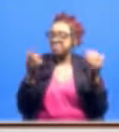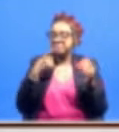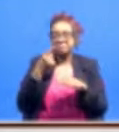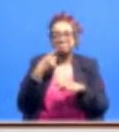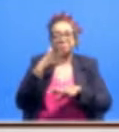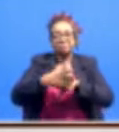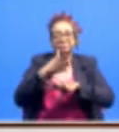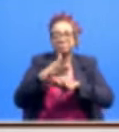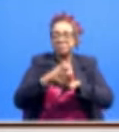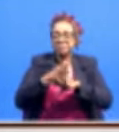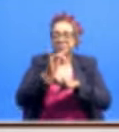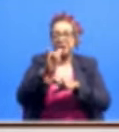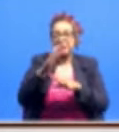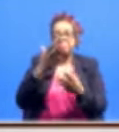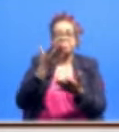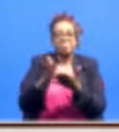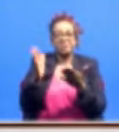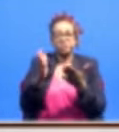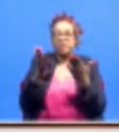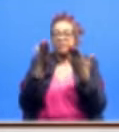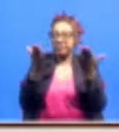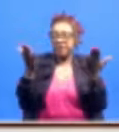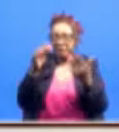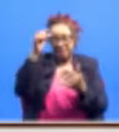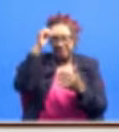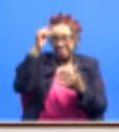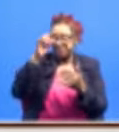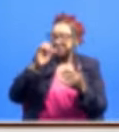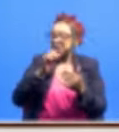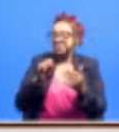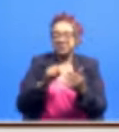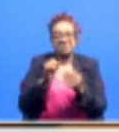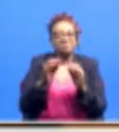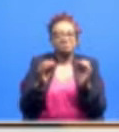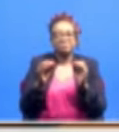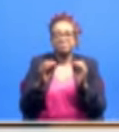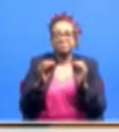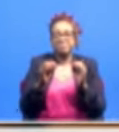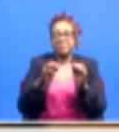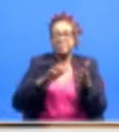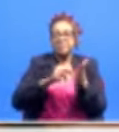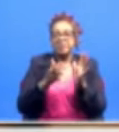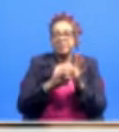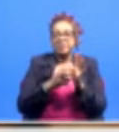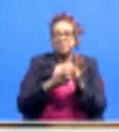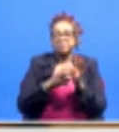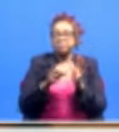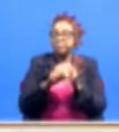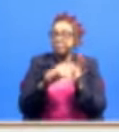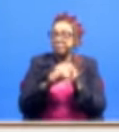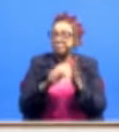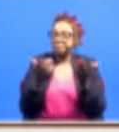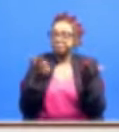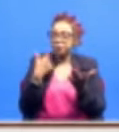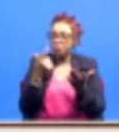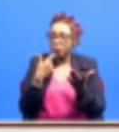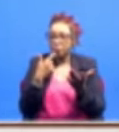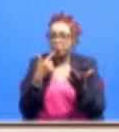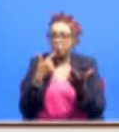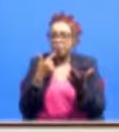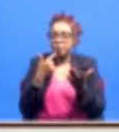being part of the ongoing government subsidy. As it stands, the major bone of contention is who ought to